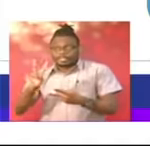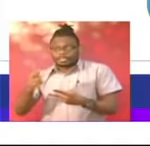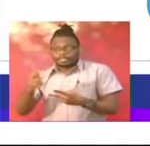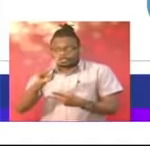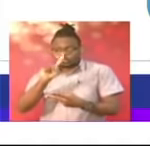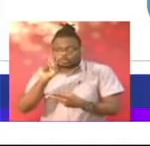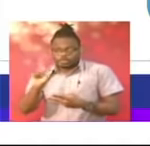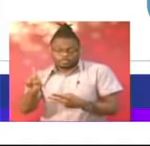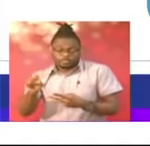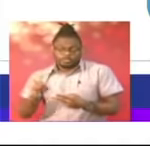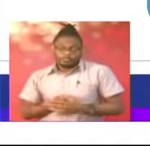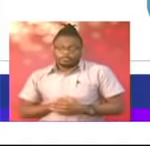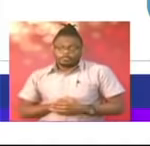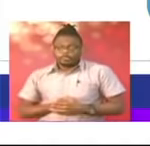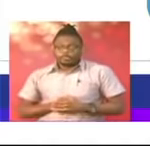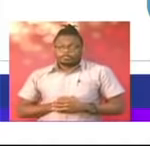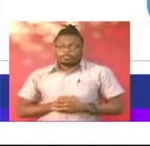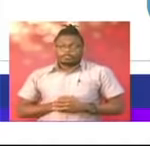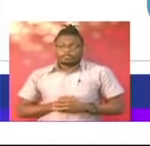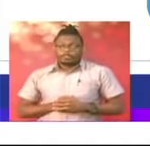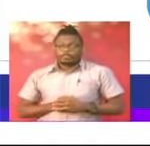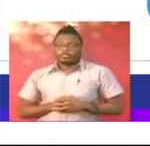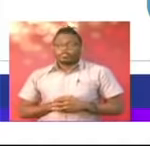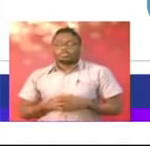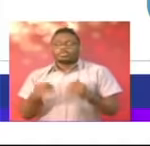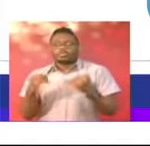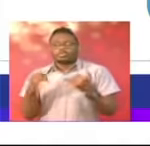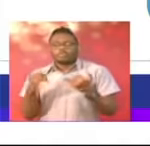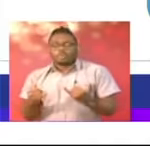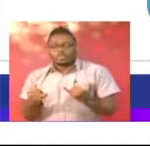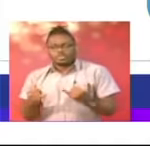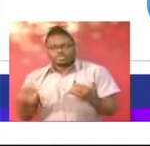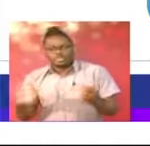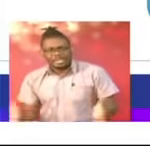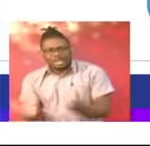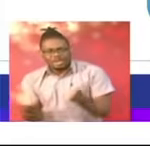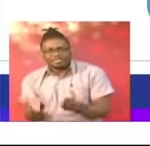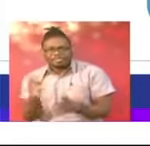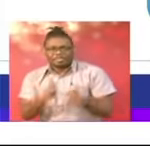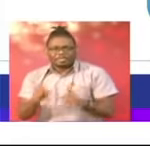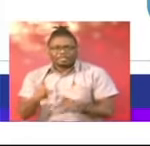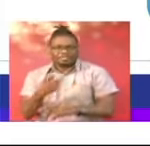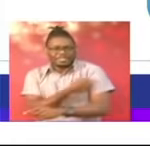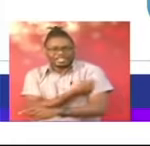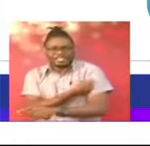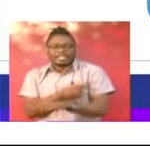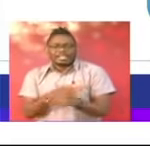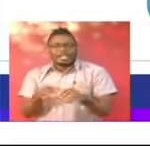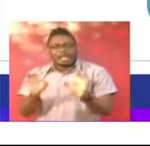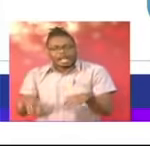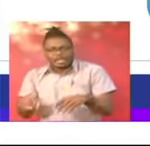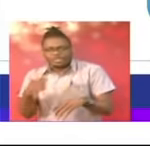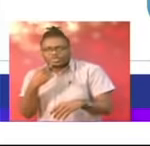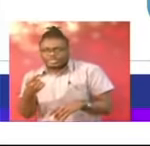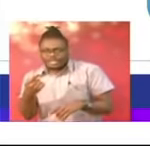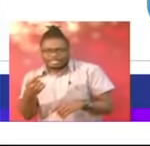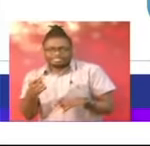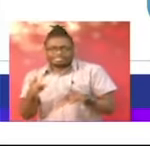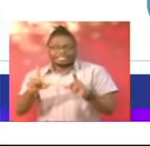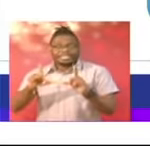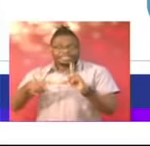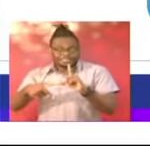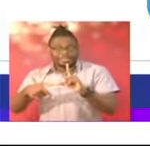substantive push to have persons vaccinated, can you give the expiration date for the 800,000